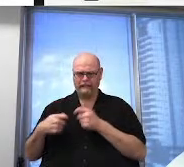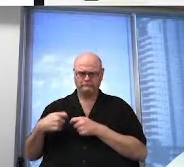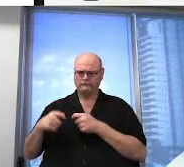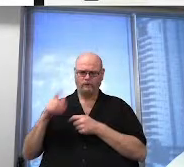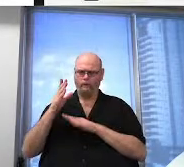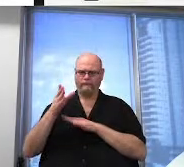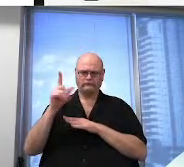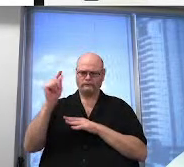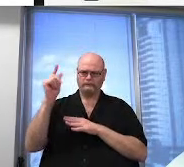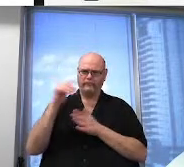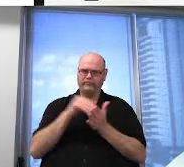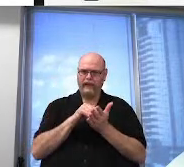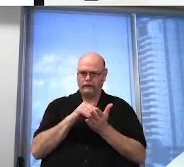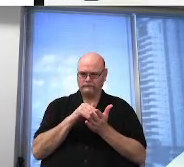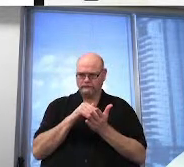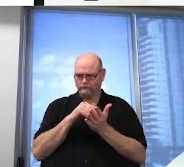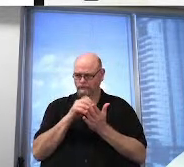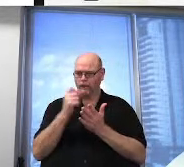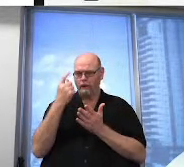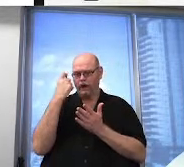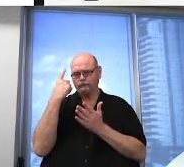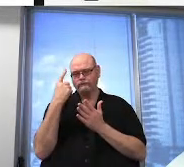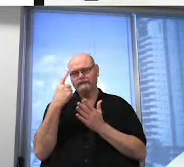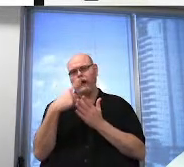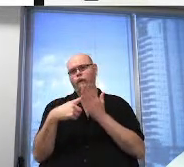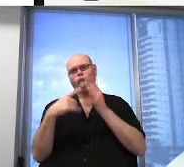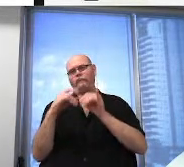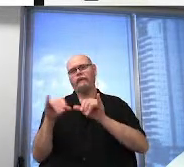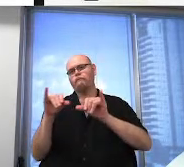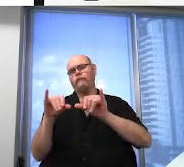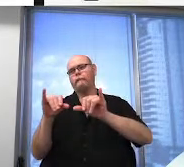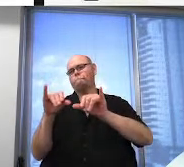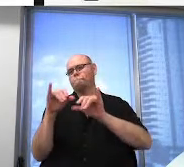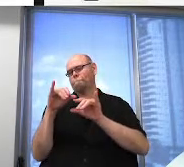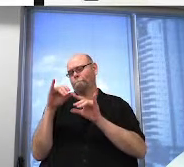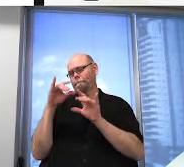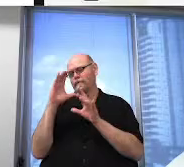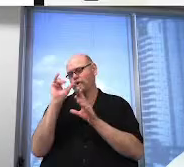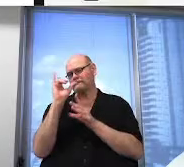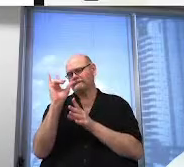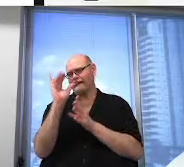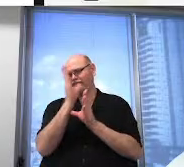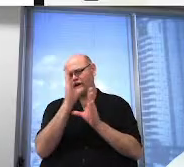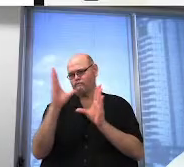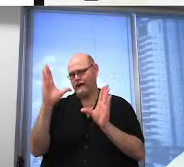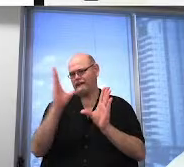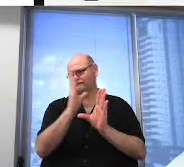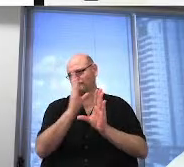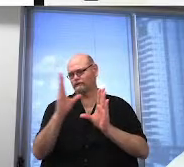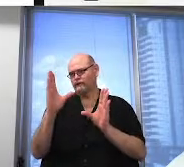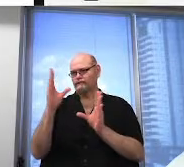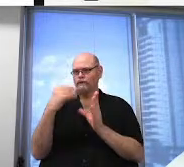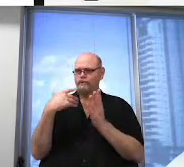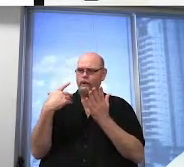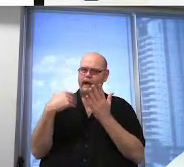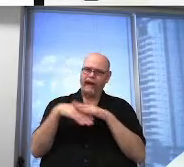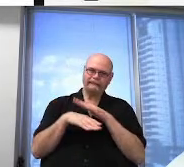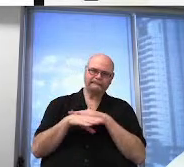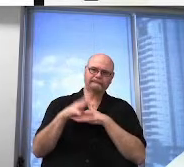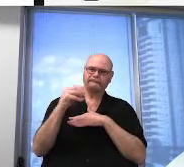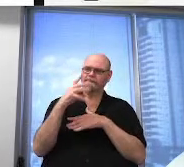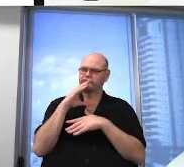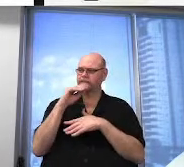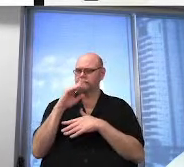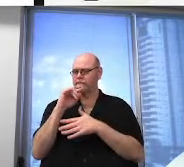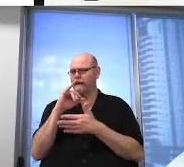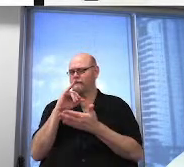over 20,000 of them. So we understand what the rhythm will be, the terrains that we're dealing with, the access that was discussed from vegetation, all